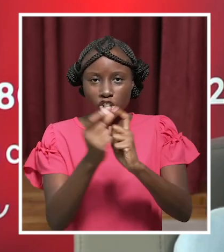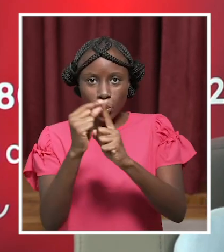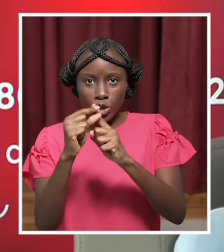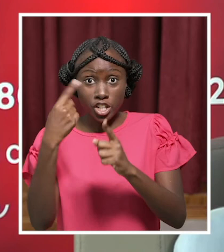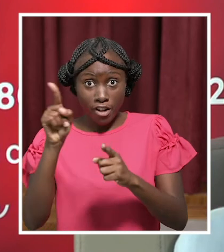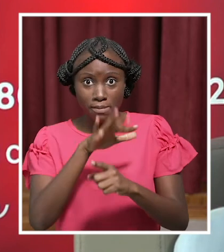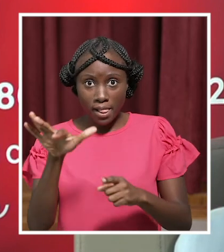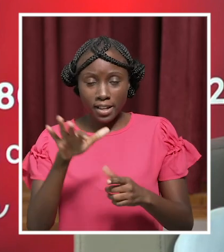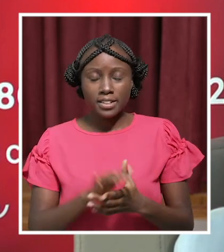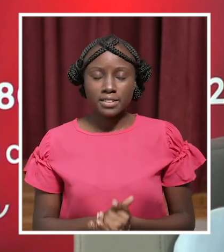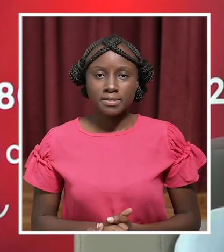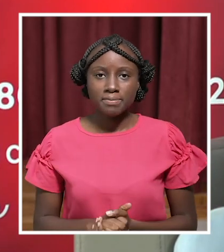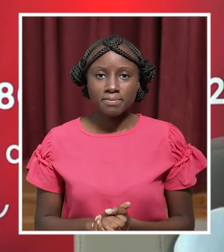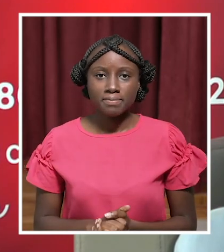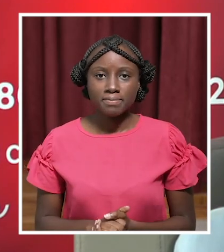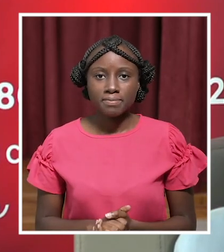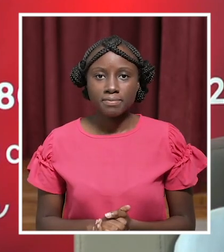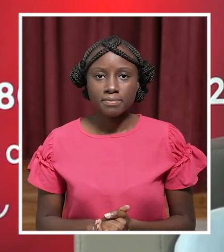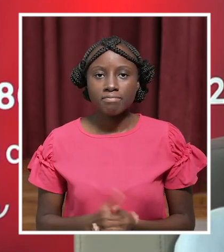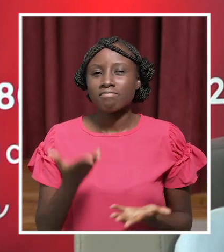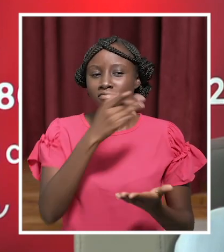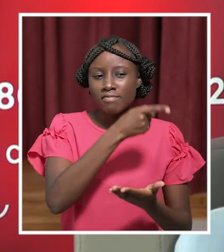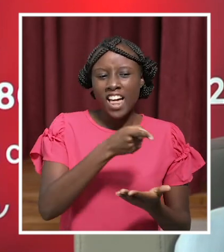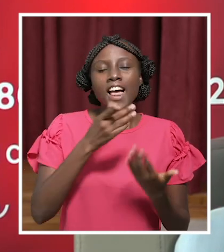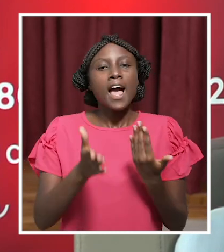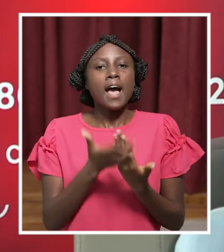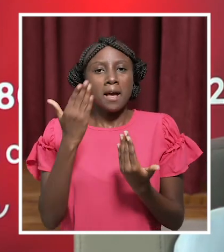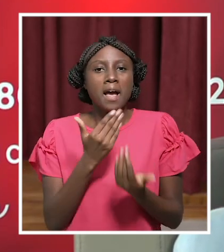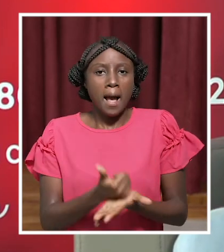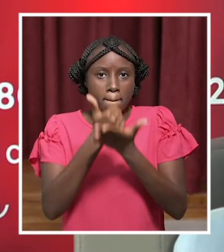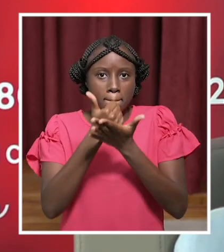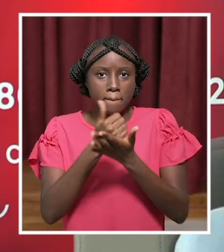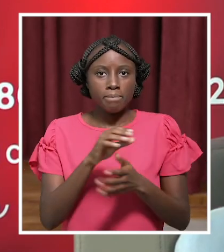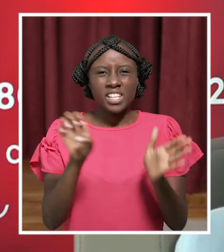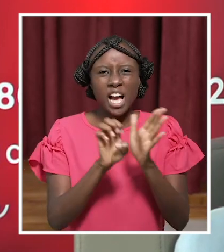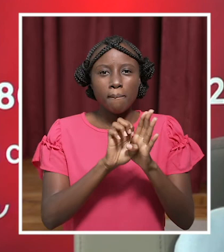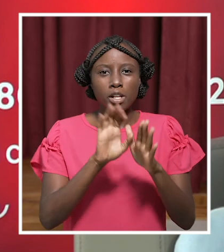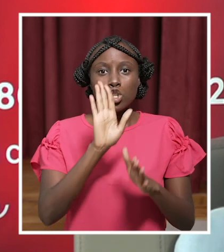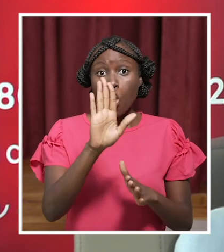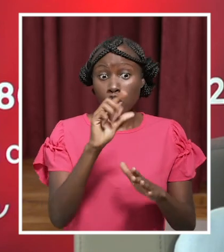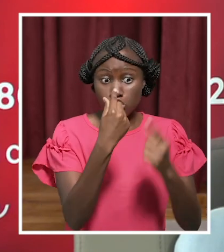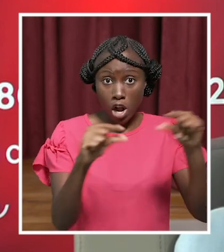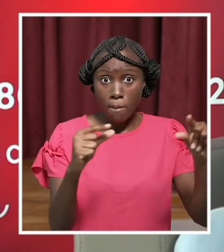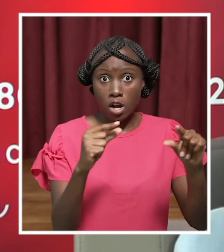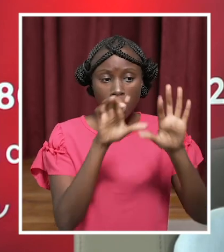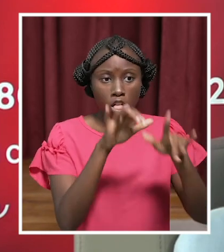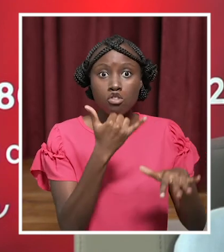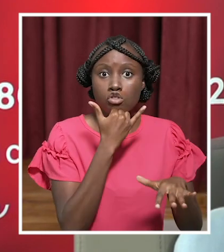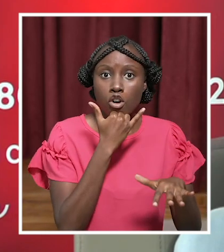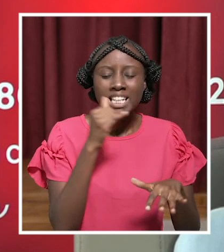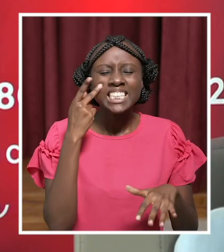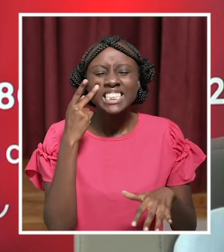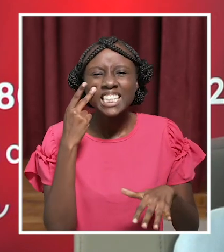type in and they'll correct your spelling, auto spelling and that. These things help. Grammar correct, all these different things help with regards to easing the